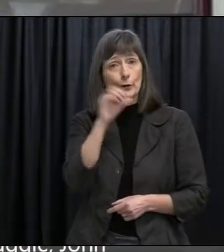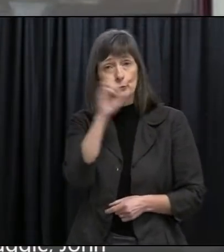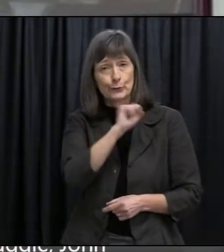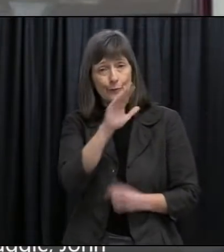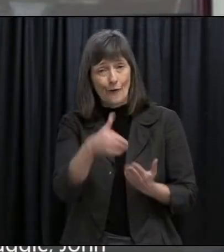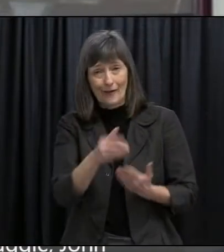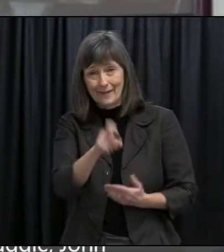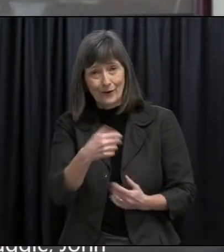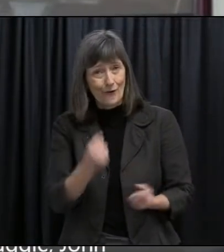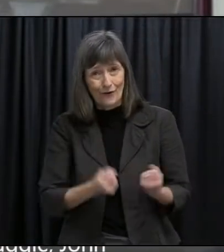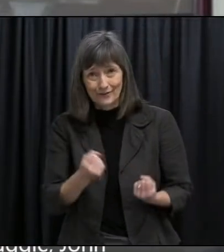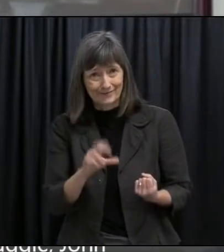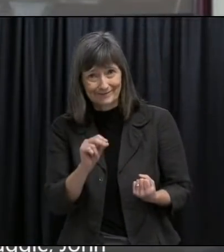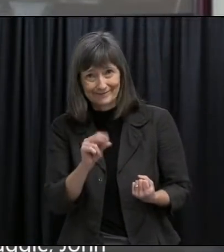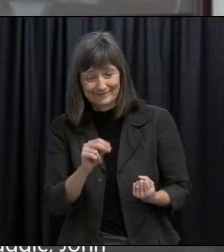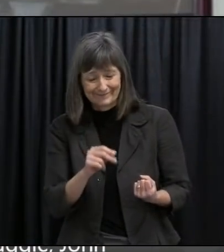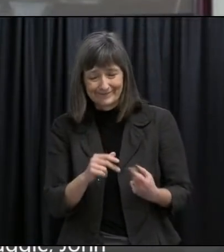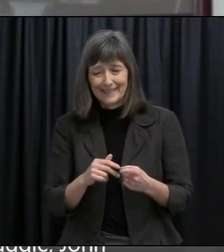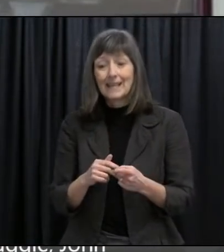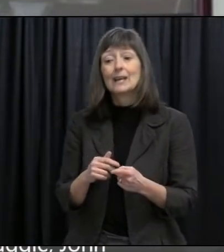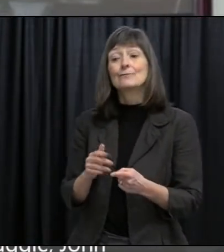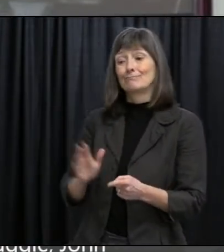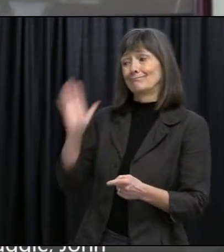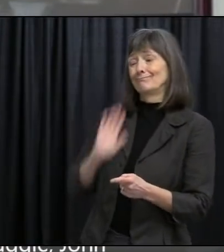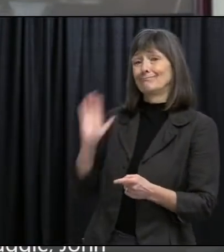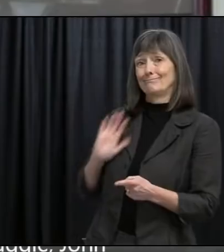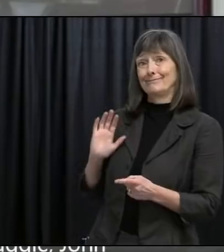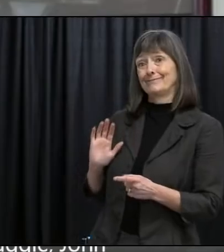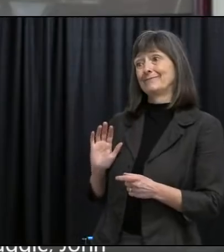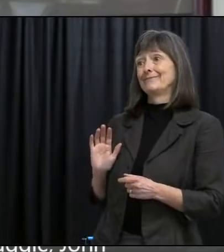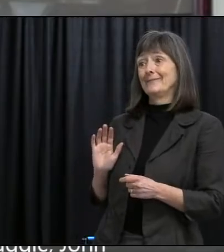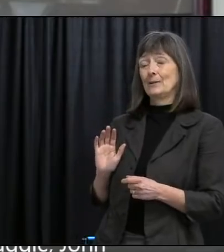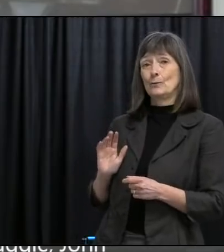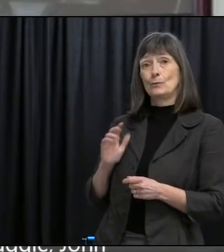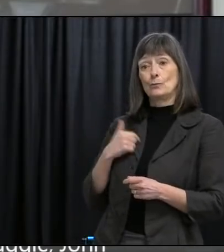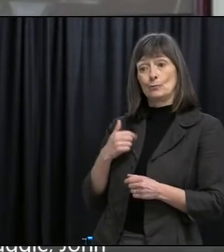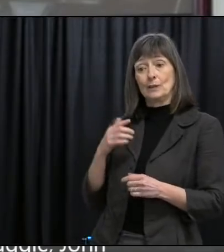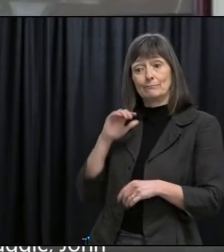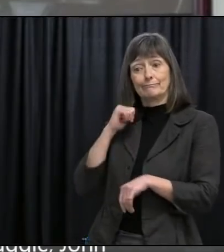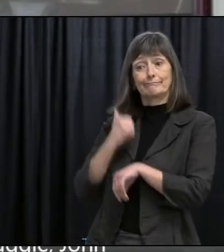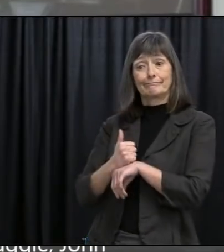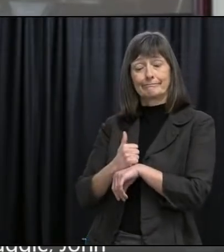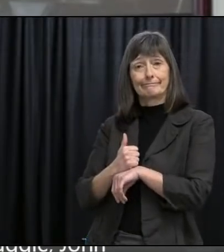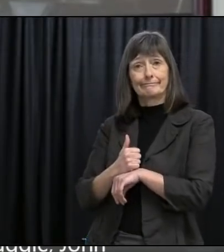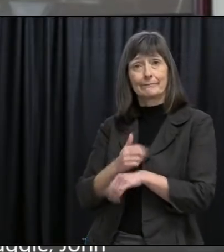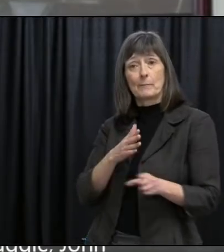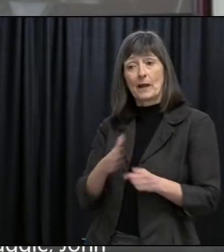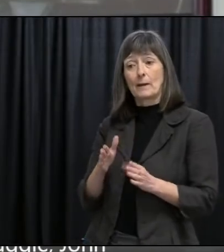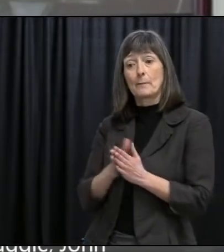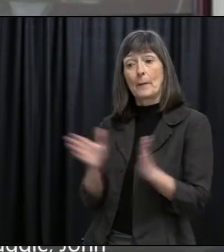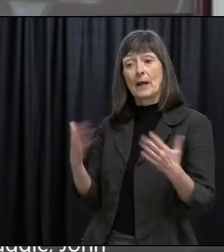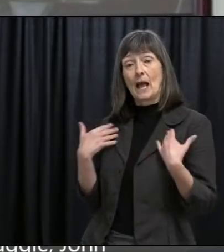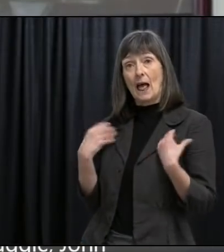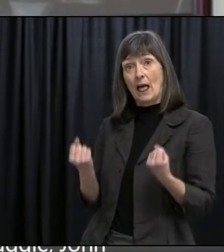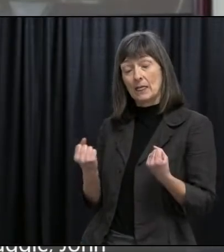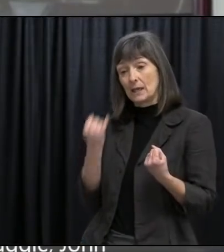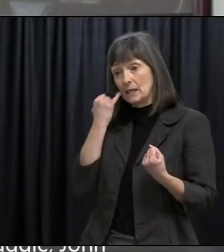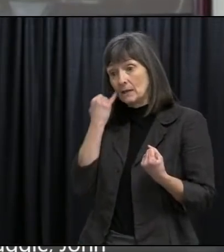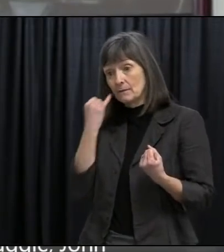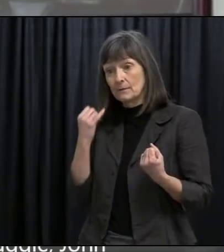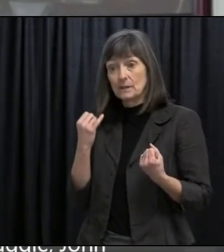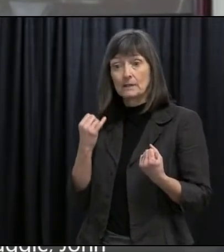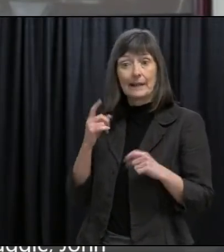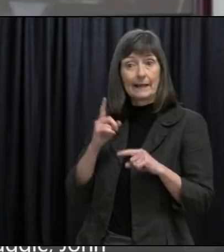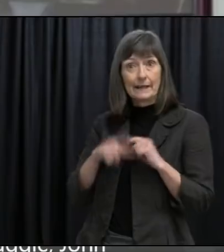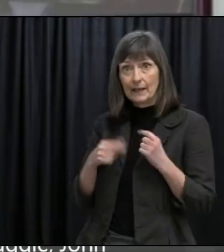remember right back at the beginning, we did make arrangements through public health to Initially, it was for people who had